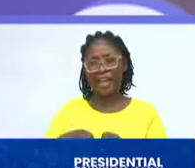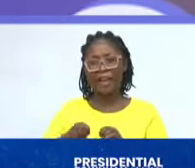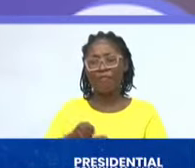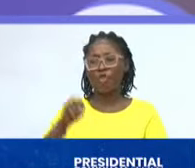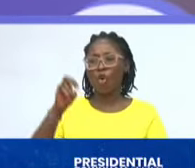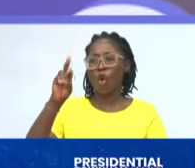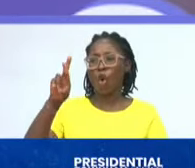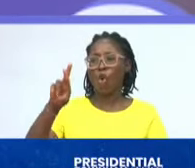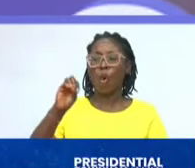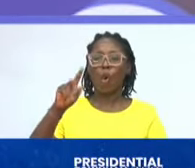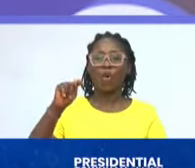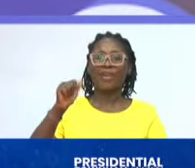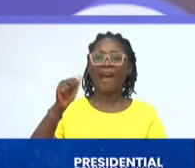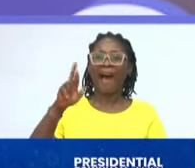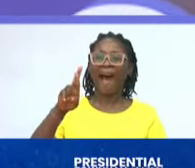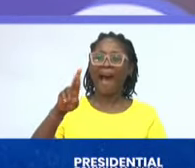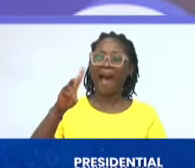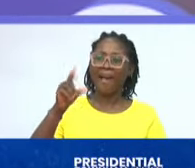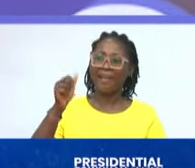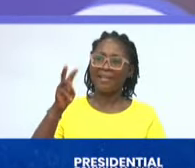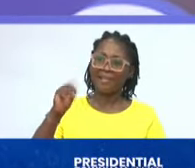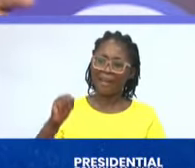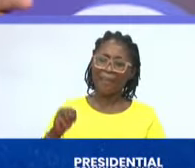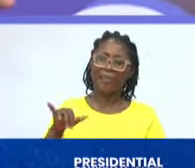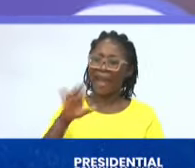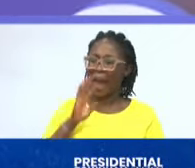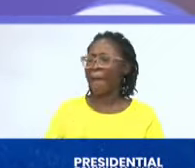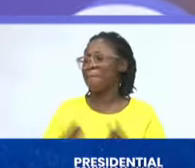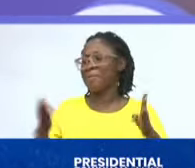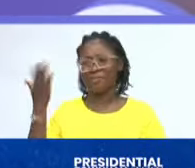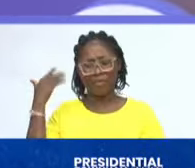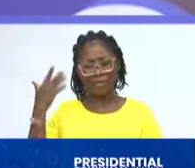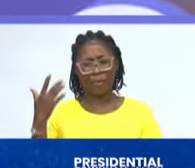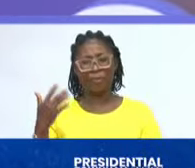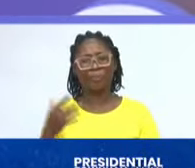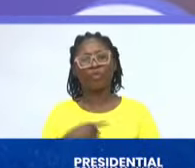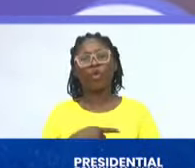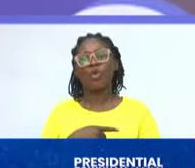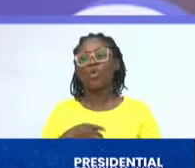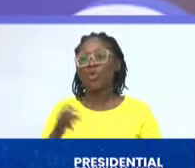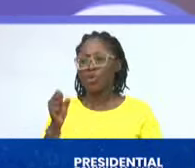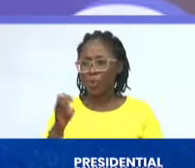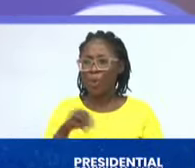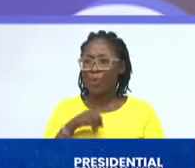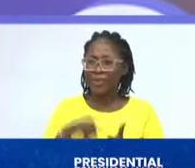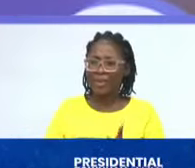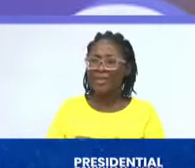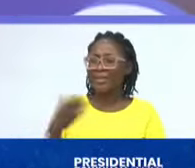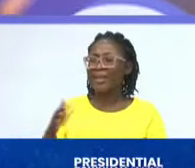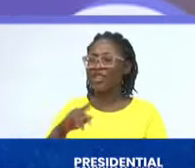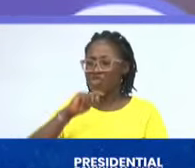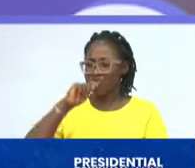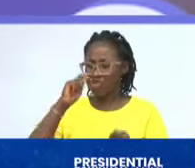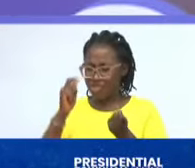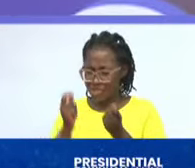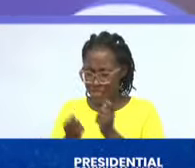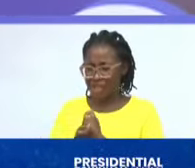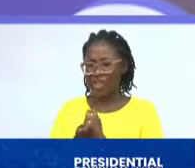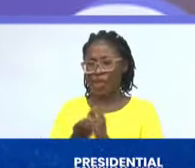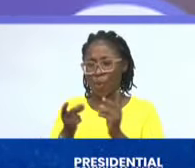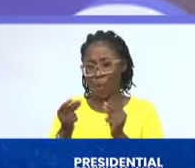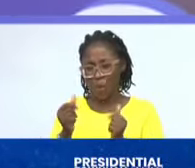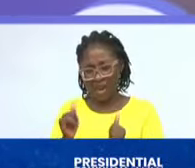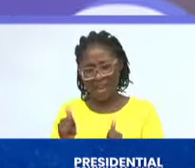Rotterdam, that used to be the biggest, the few, have all gone. So these things change as quickly as